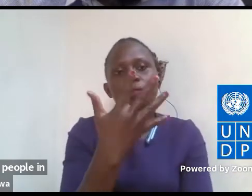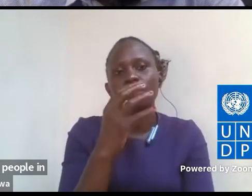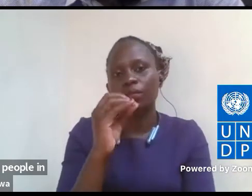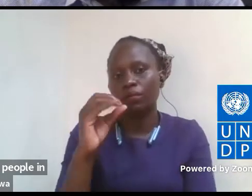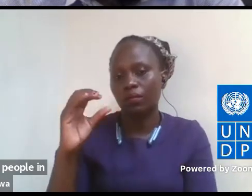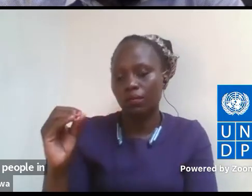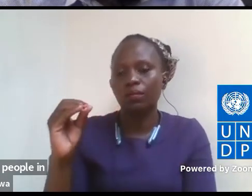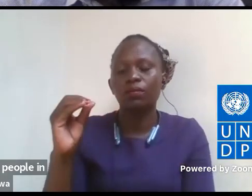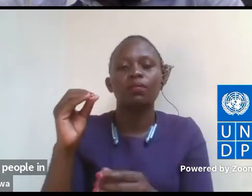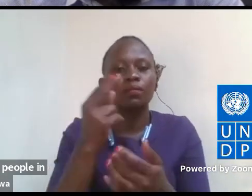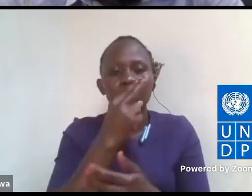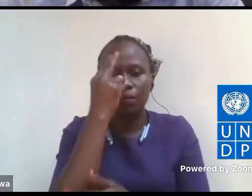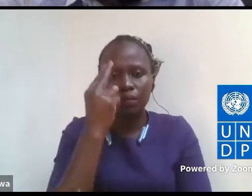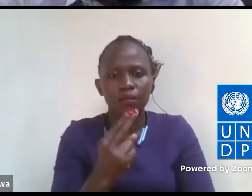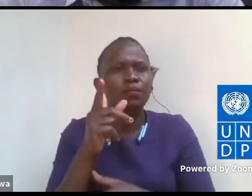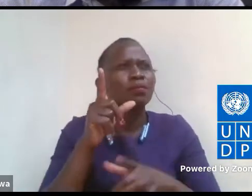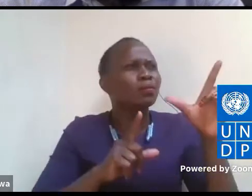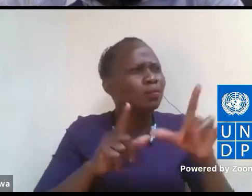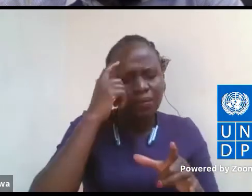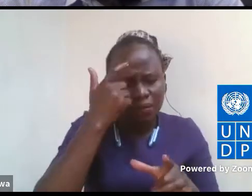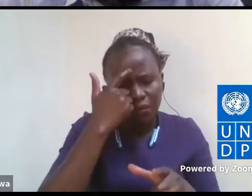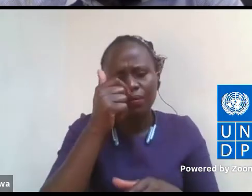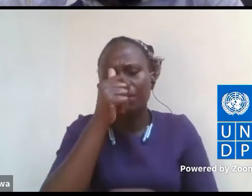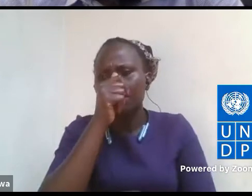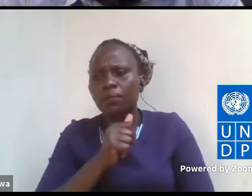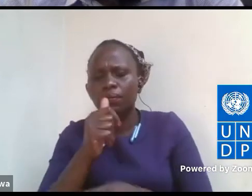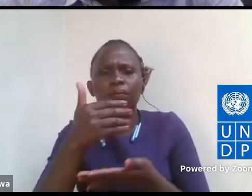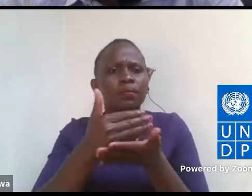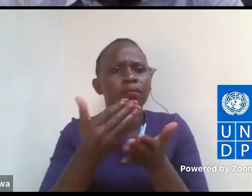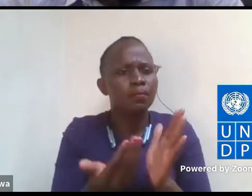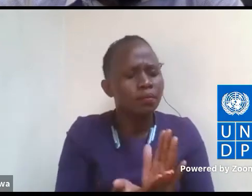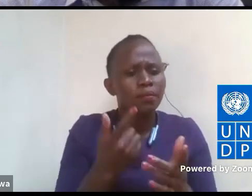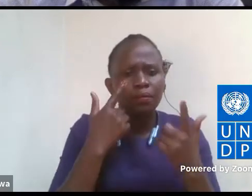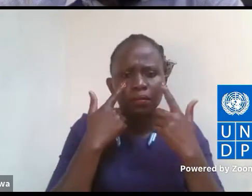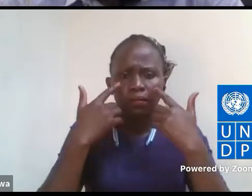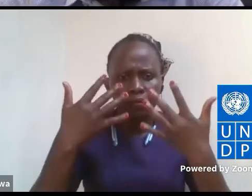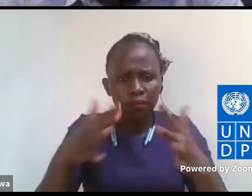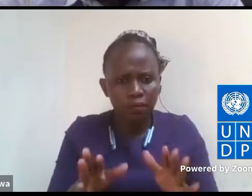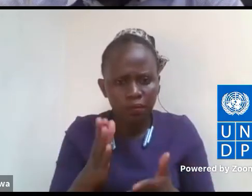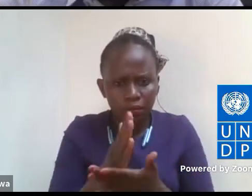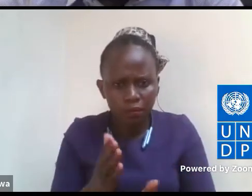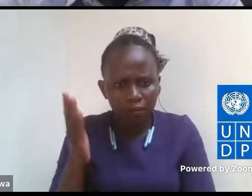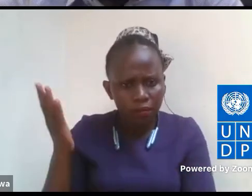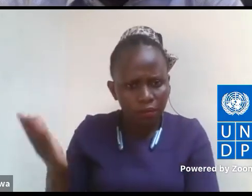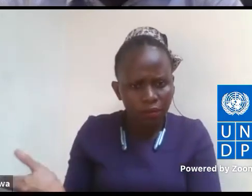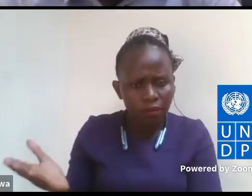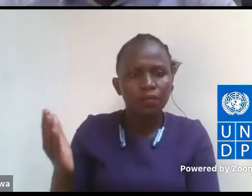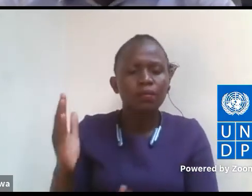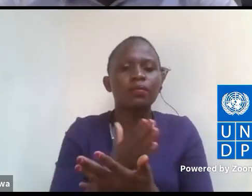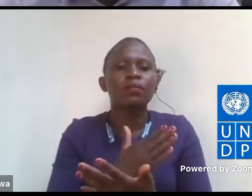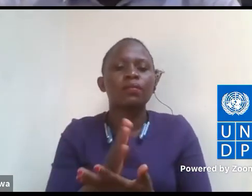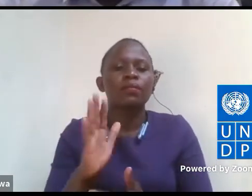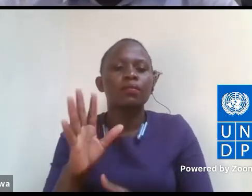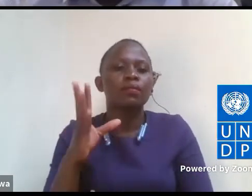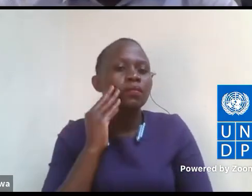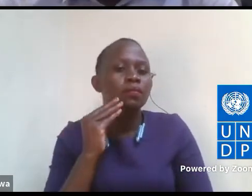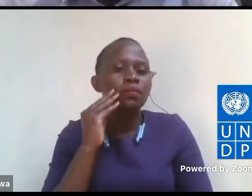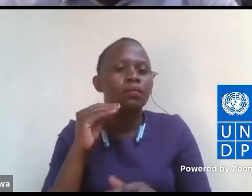government, private sector. I see some of them are actually attending this session. They can also share their experiences within the church to inspire